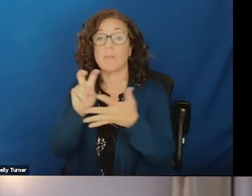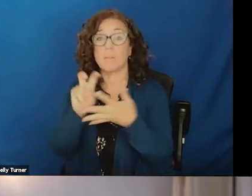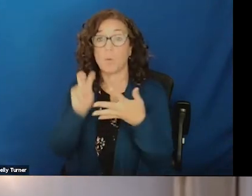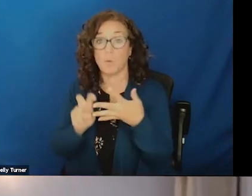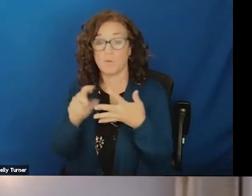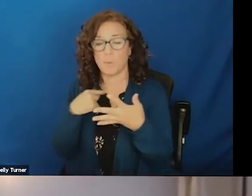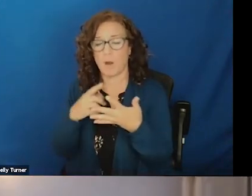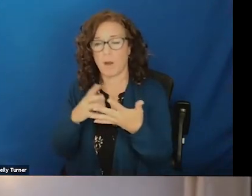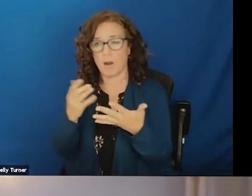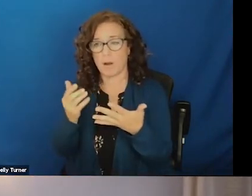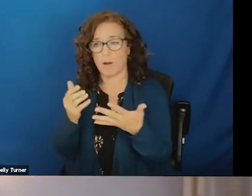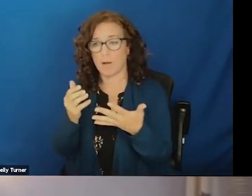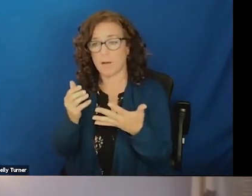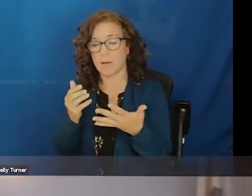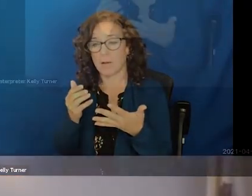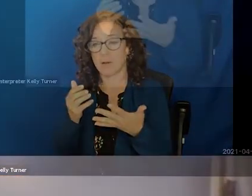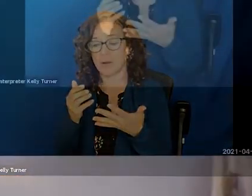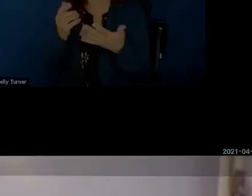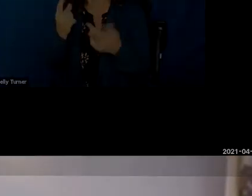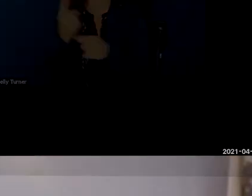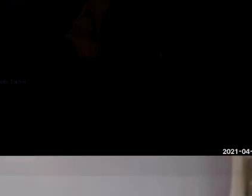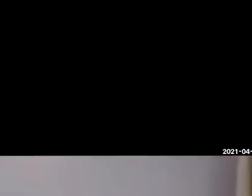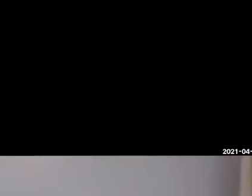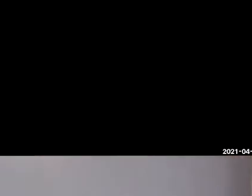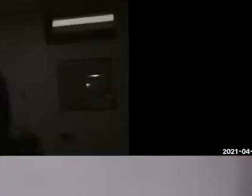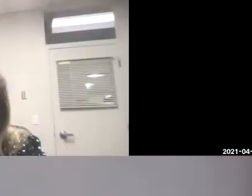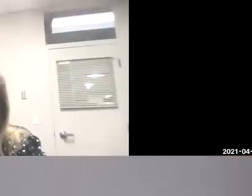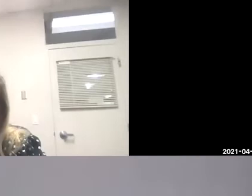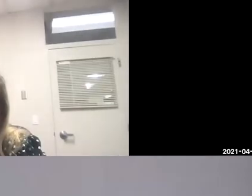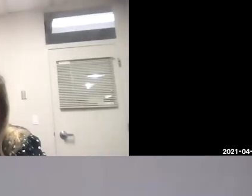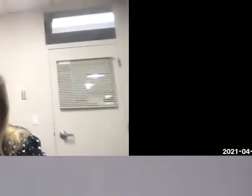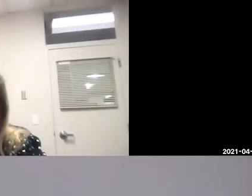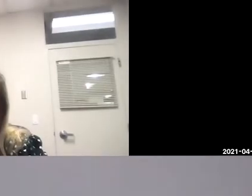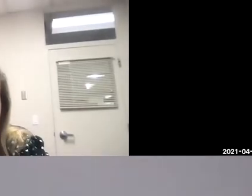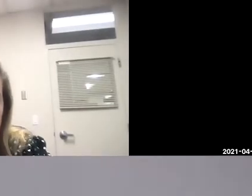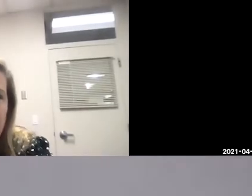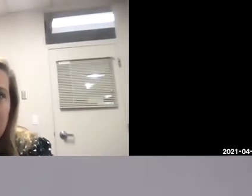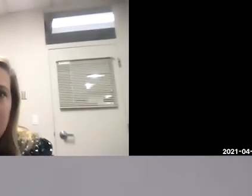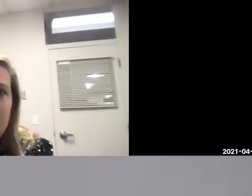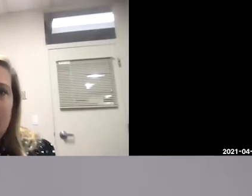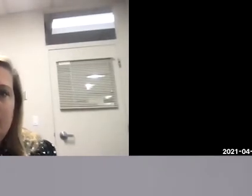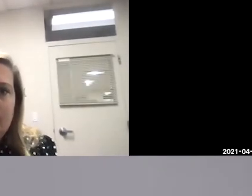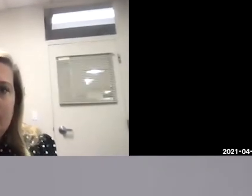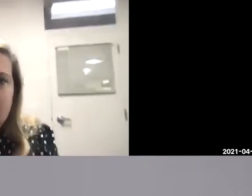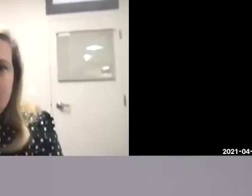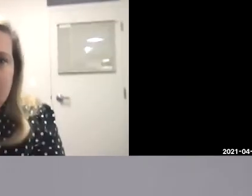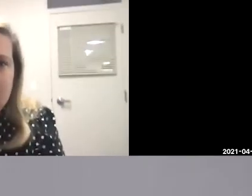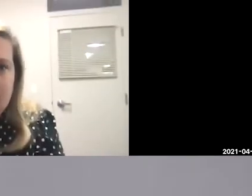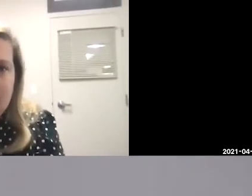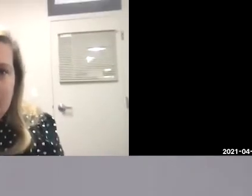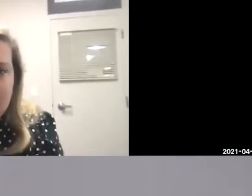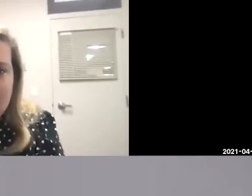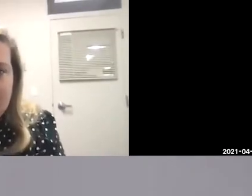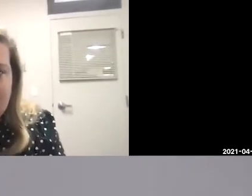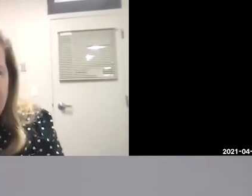newly regularly scheduled Summer of Learning report. And for that, I will turn it over to